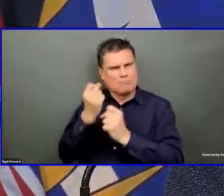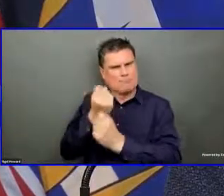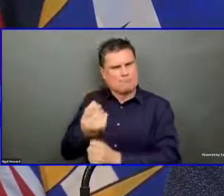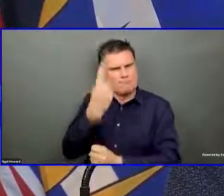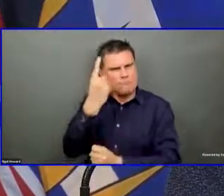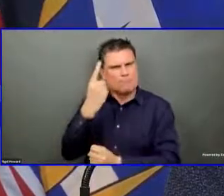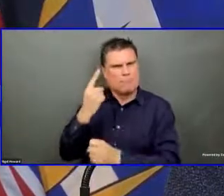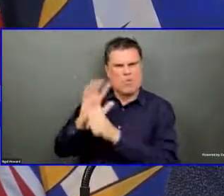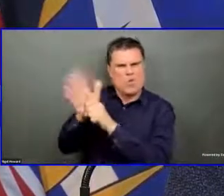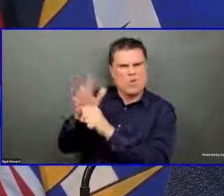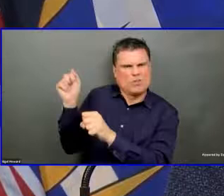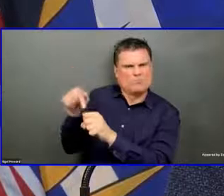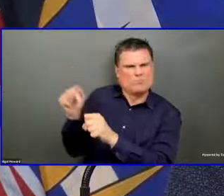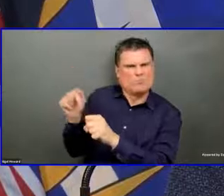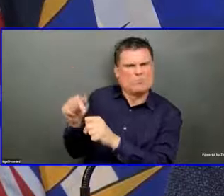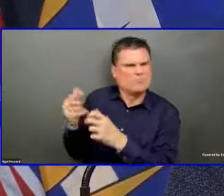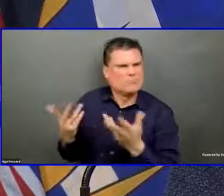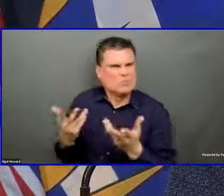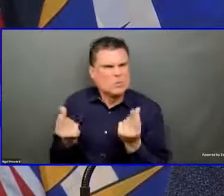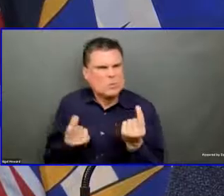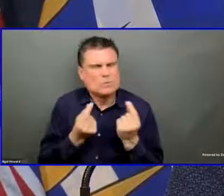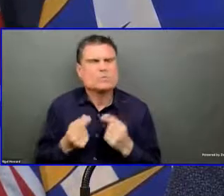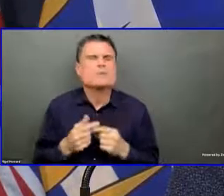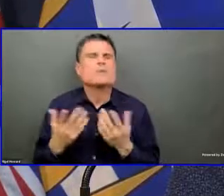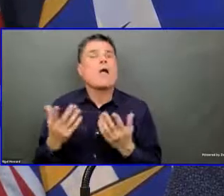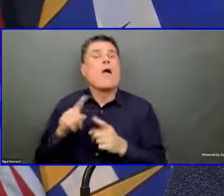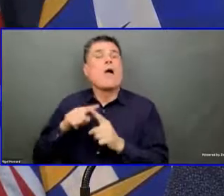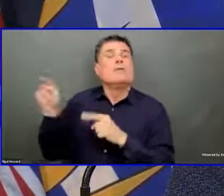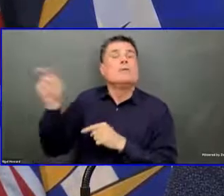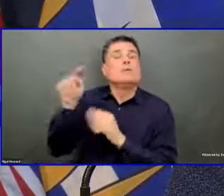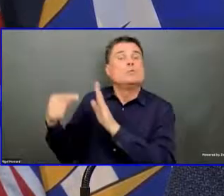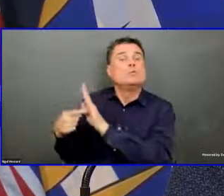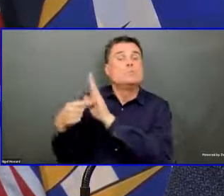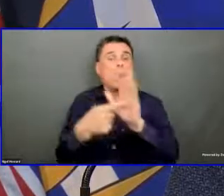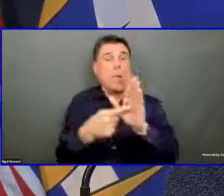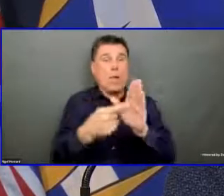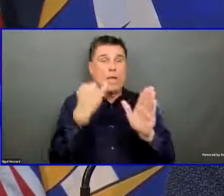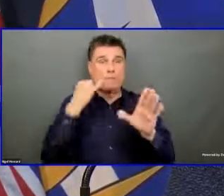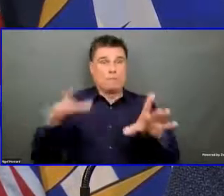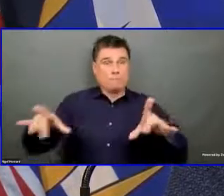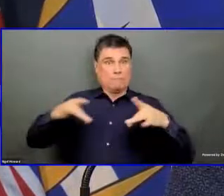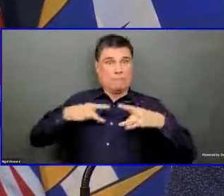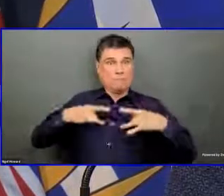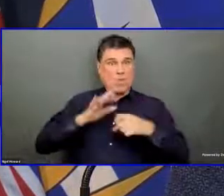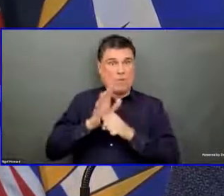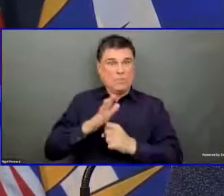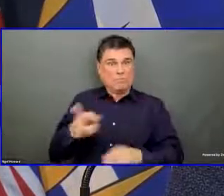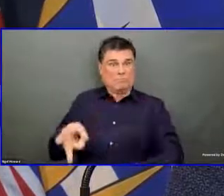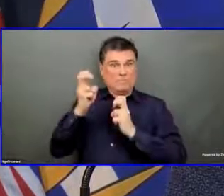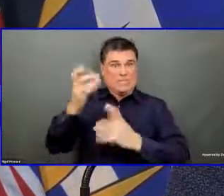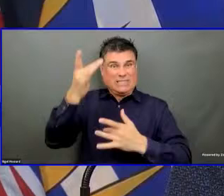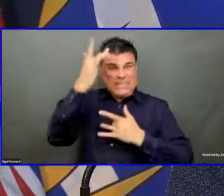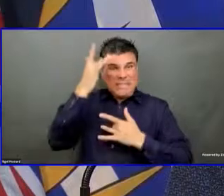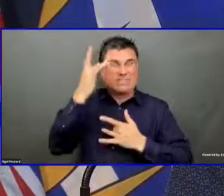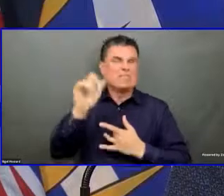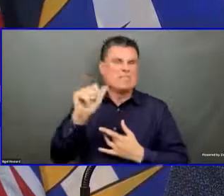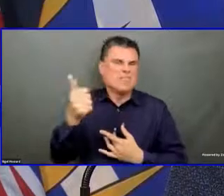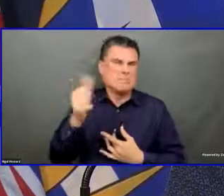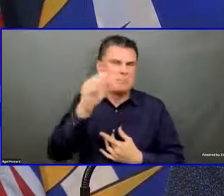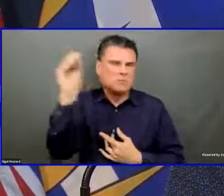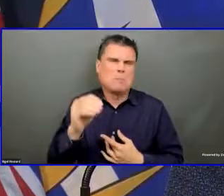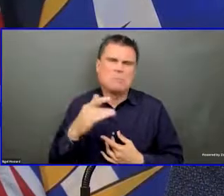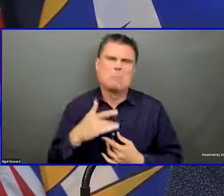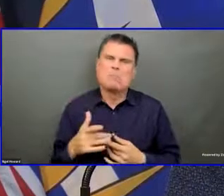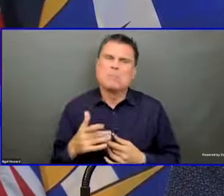approximately 10% of people who are infected with COVID will have these long-lasting symptoms. Other estimates indicate that for